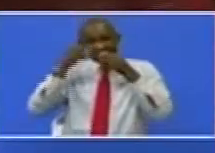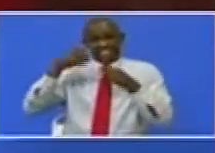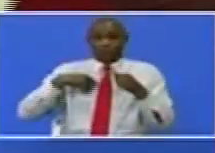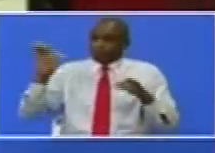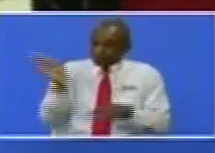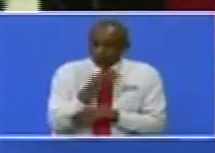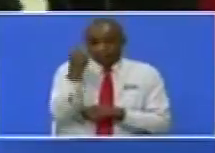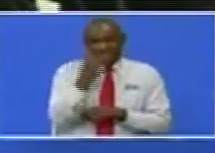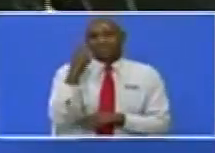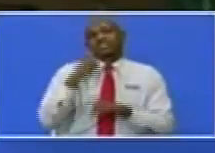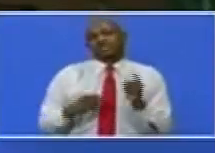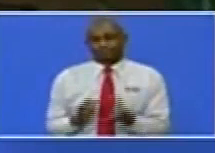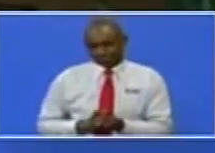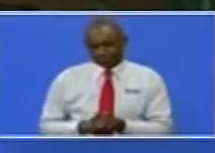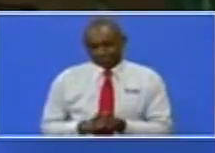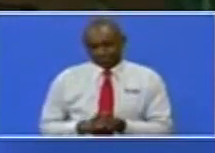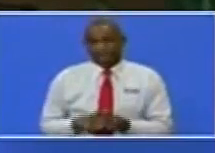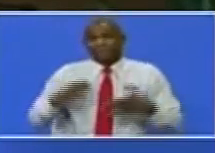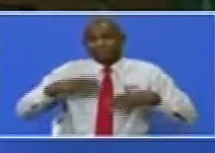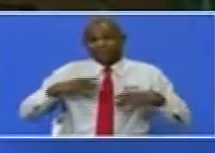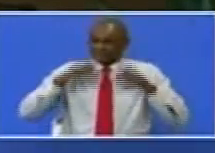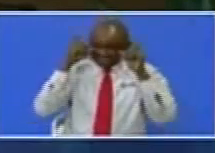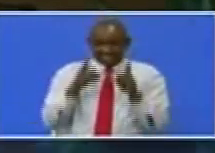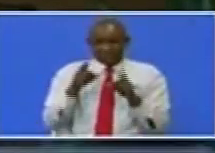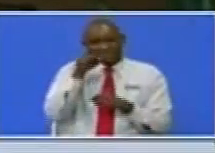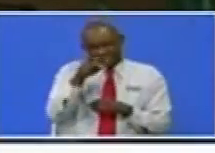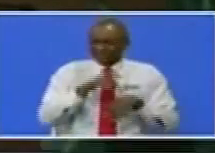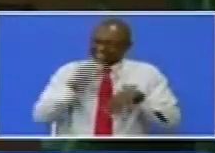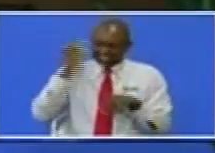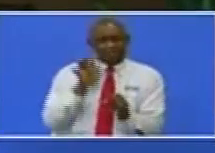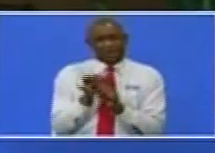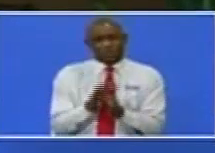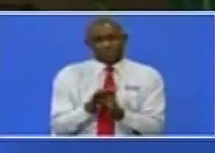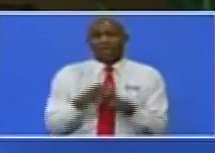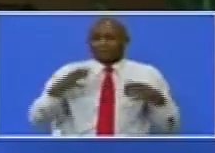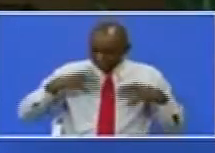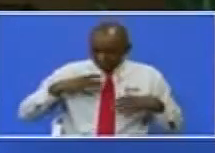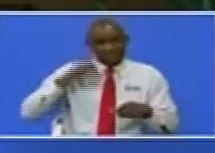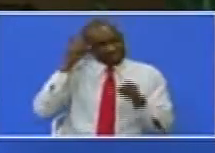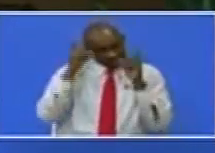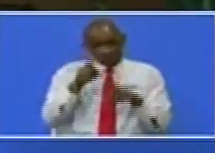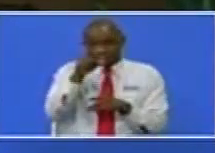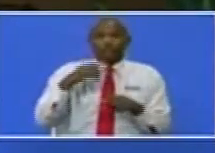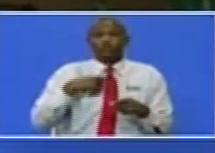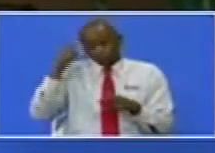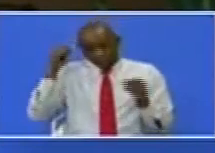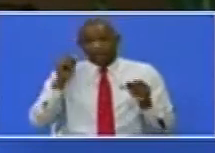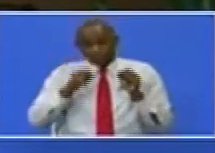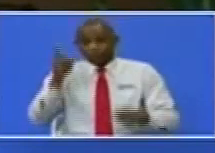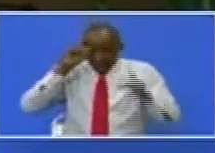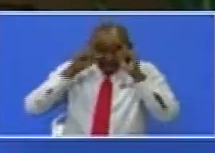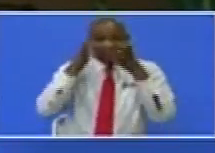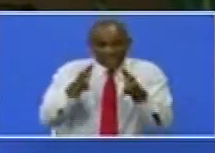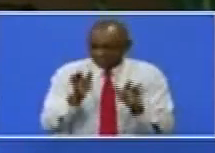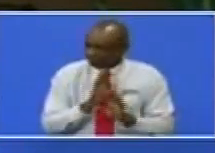by May this year. People decisions are much more sensitive. And the thing about people decisions, it's not that you can just make a casual approach to